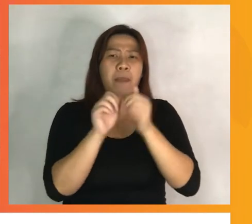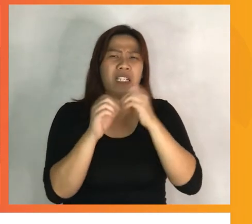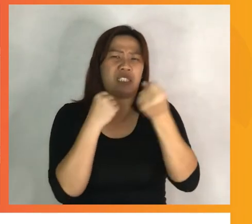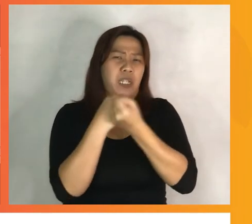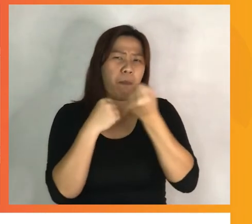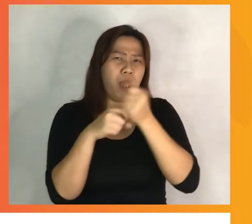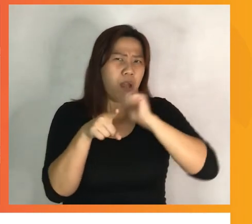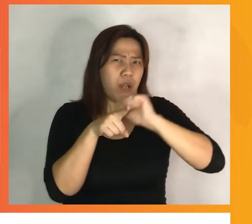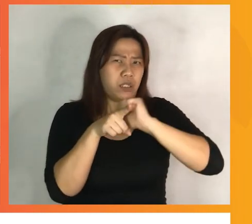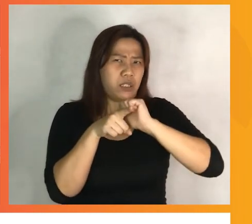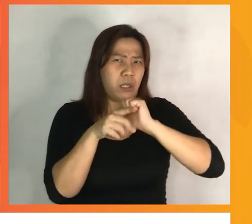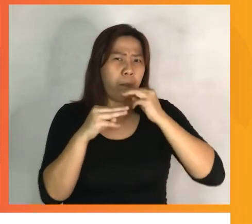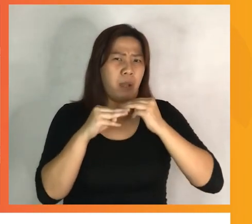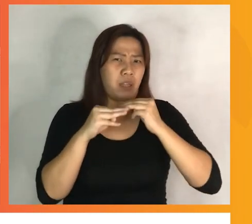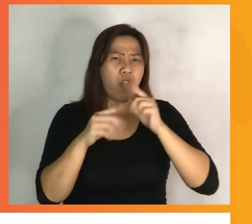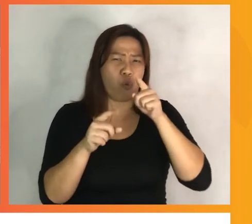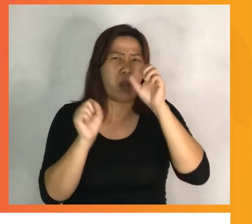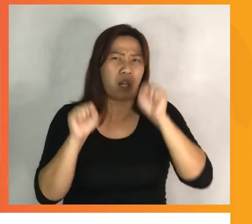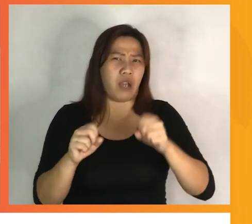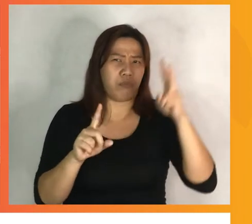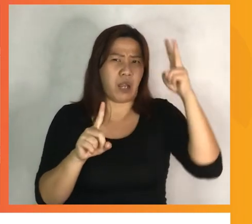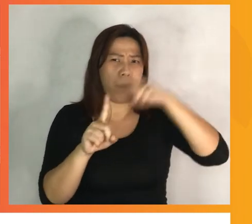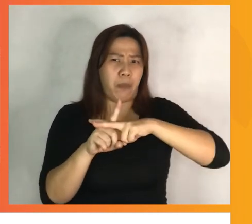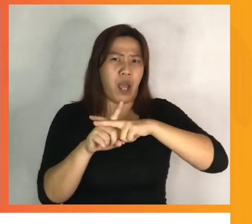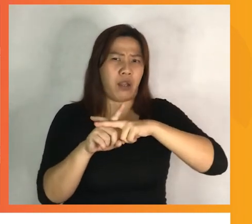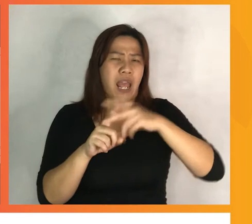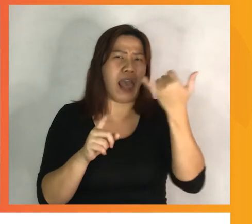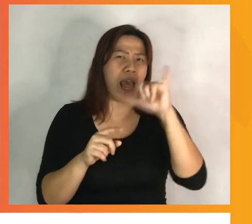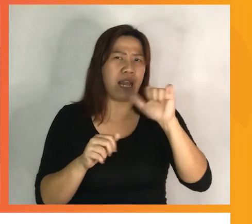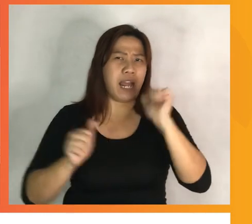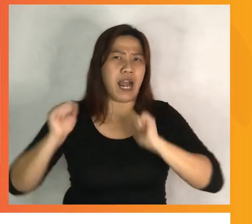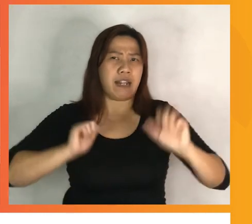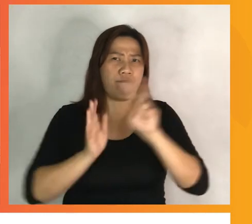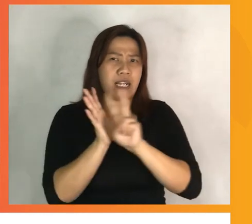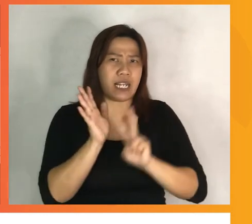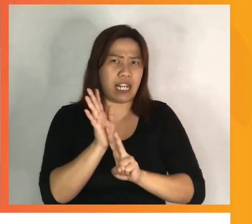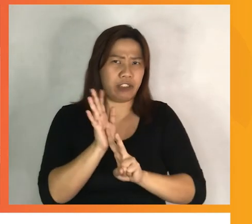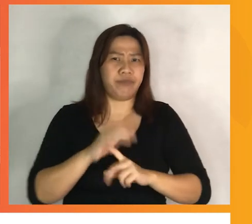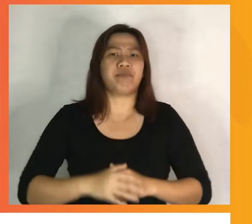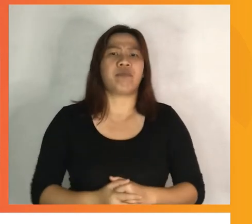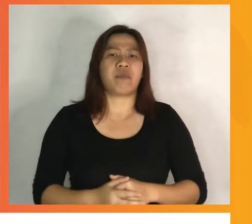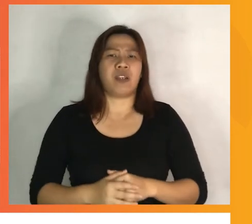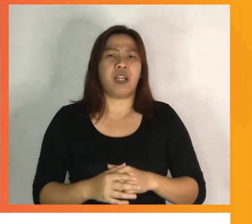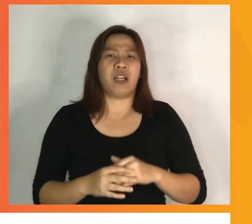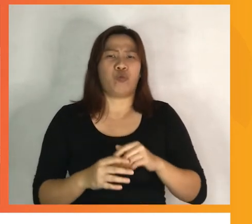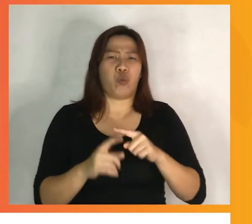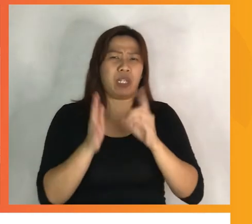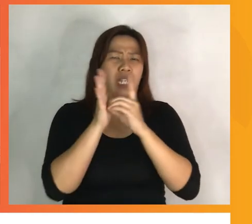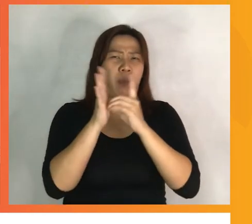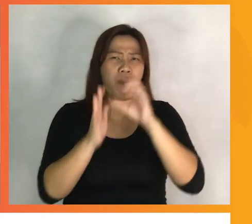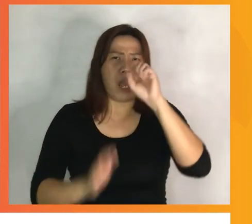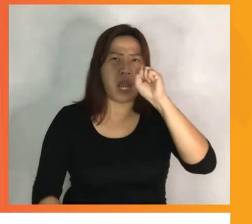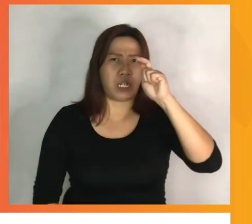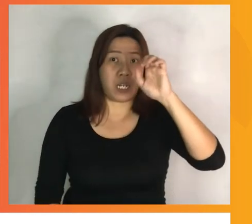it's a simple, practical method that you can apply to any activity. In order to demonstrate